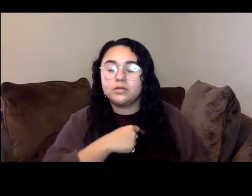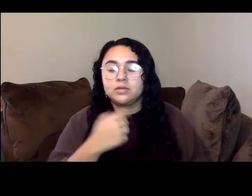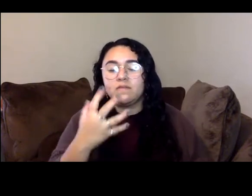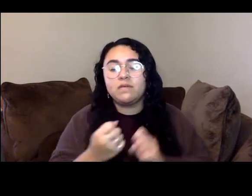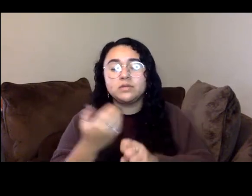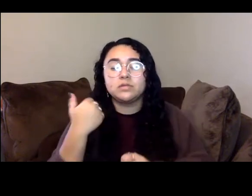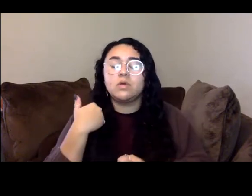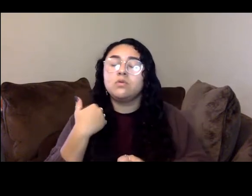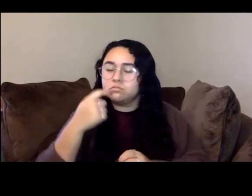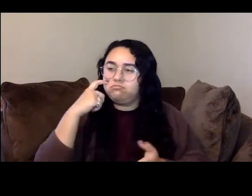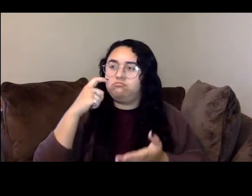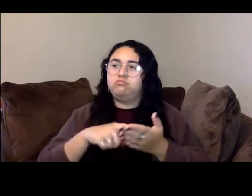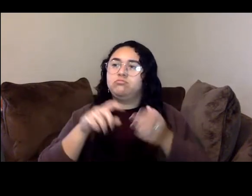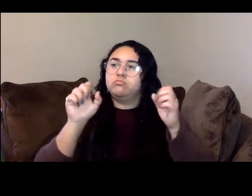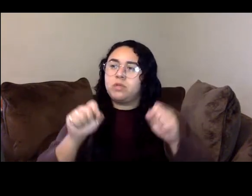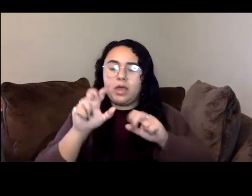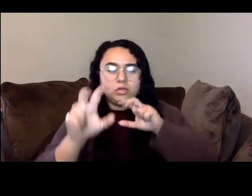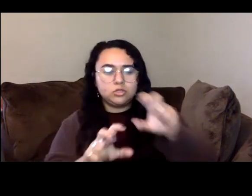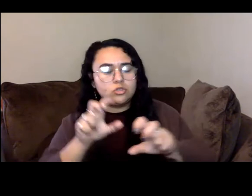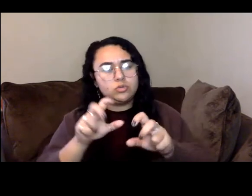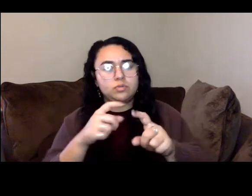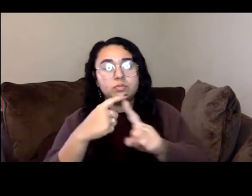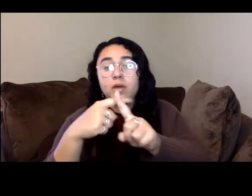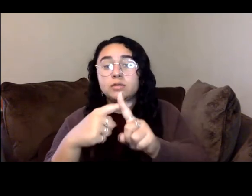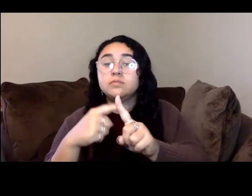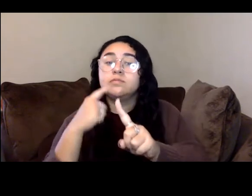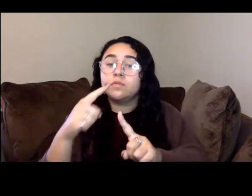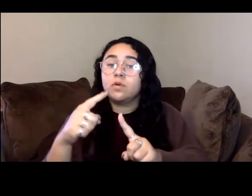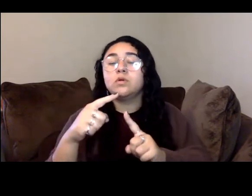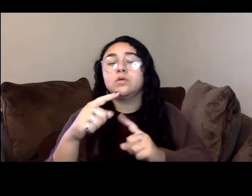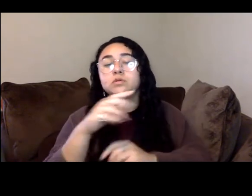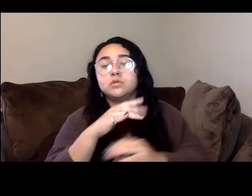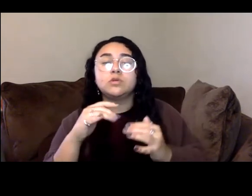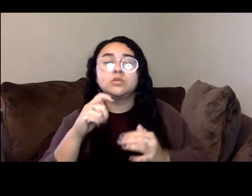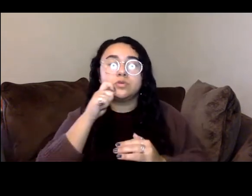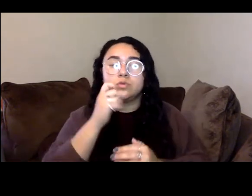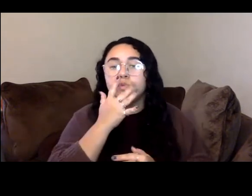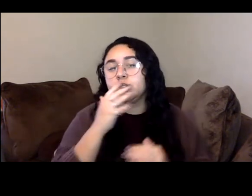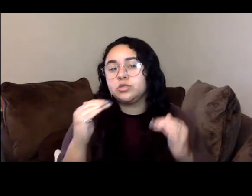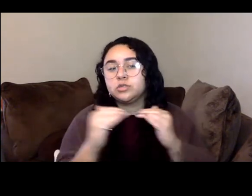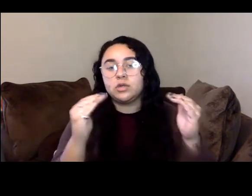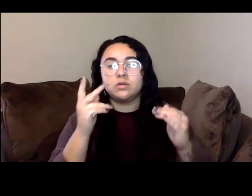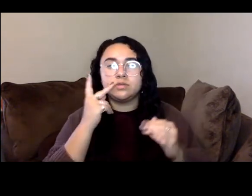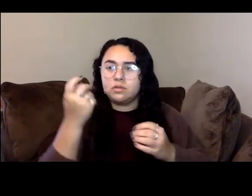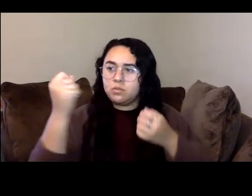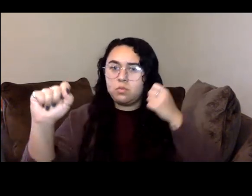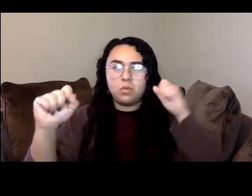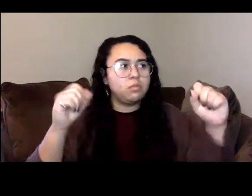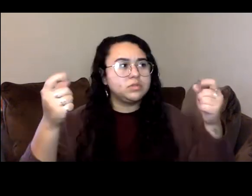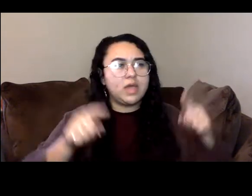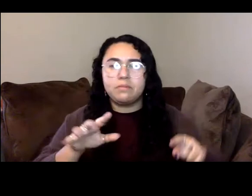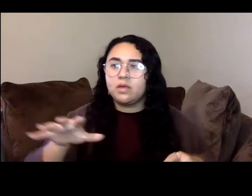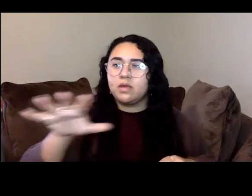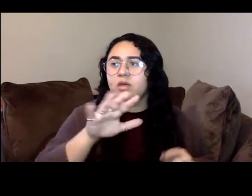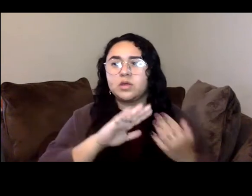meaningful contributors to the work of racial and social justice. We saw incredible movements and efforts happening in the community, and we wanted to be